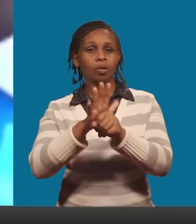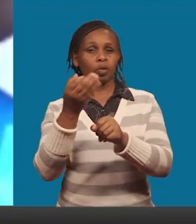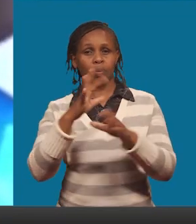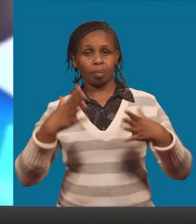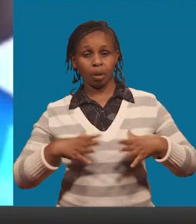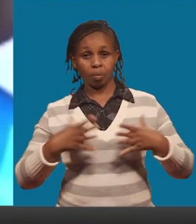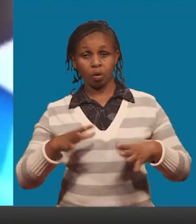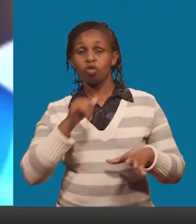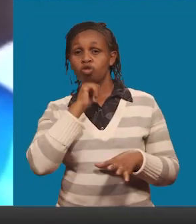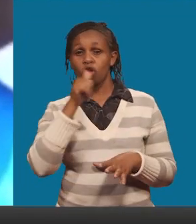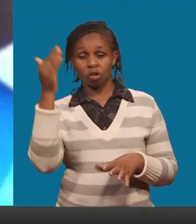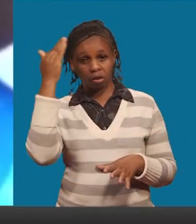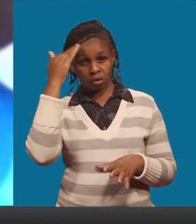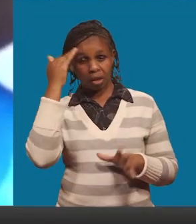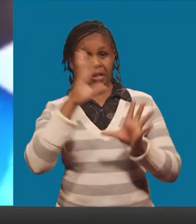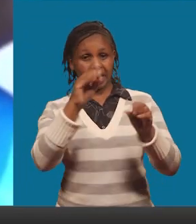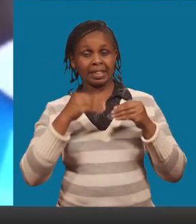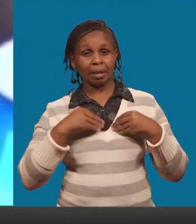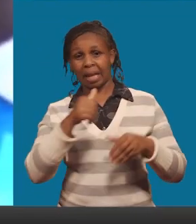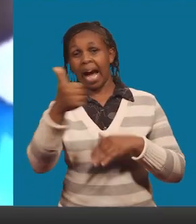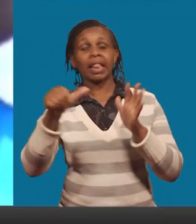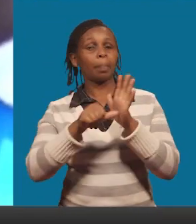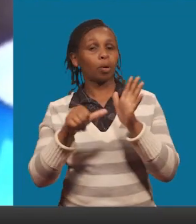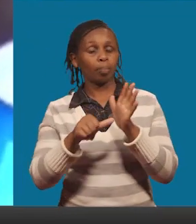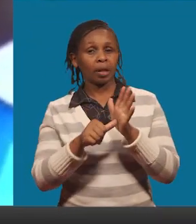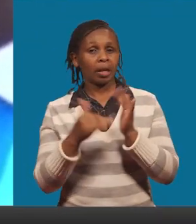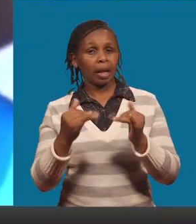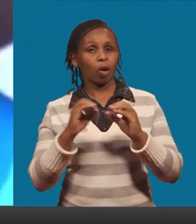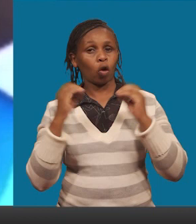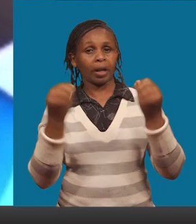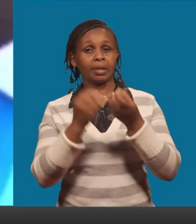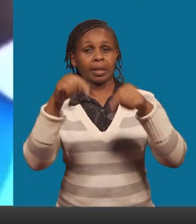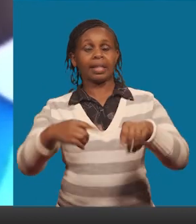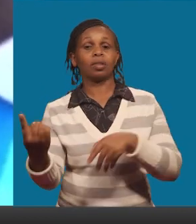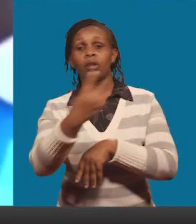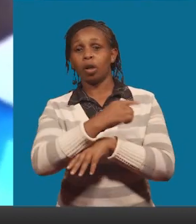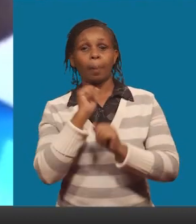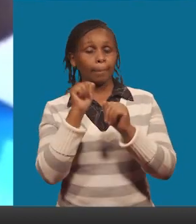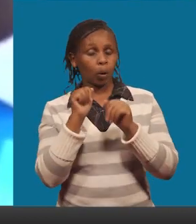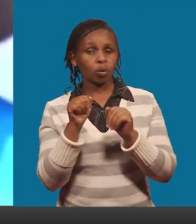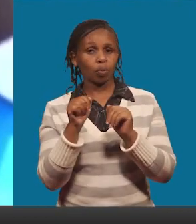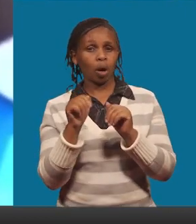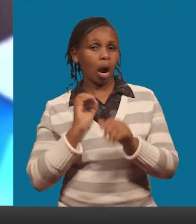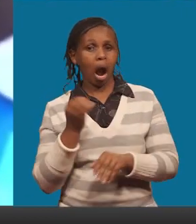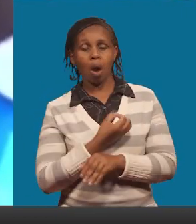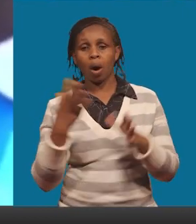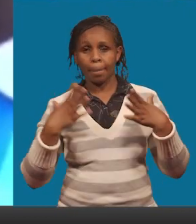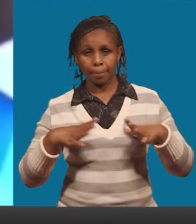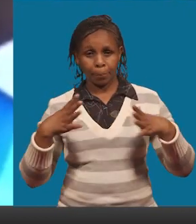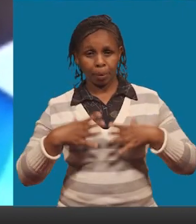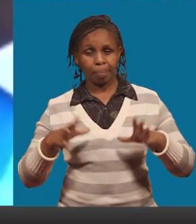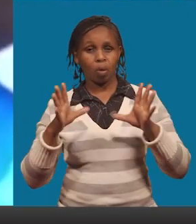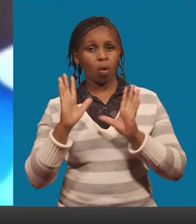Most of people are not aware. Acceptance is also a problem. So we are organizing this day so that our